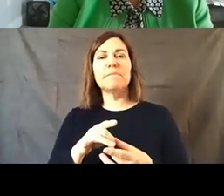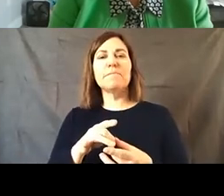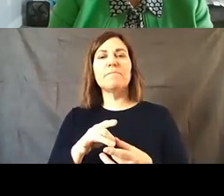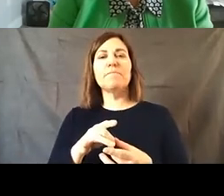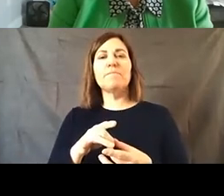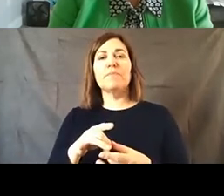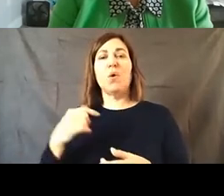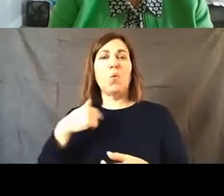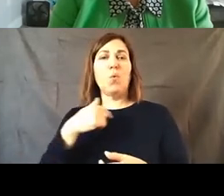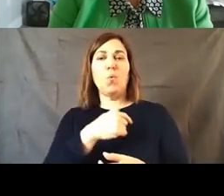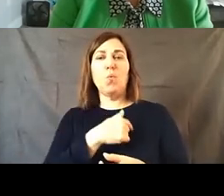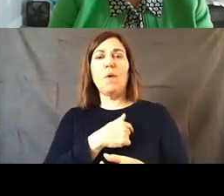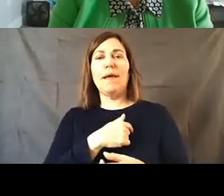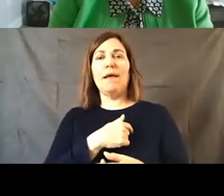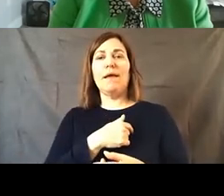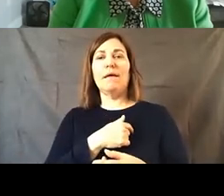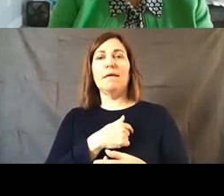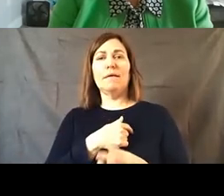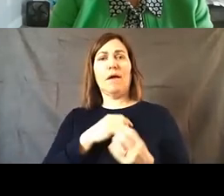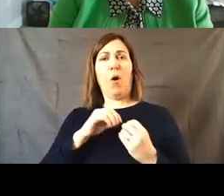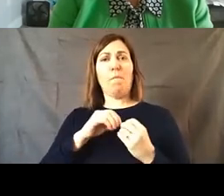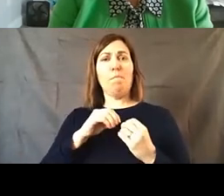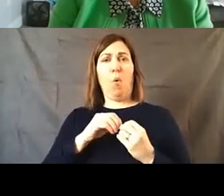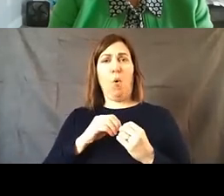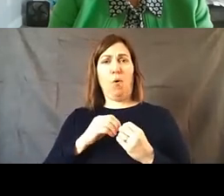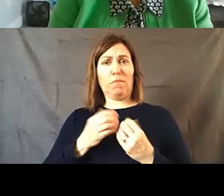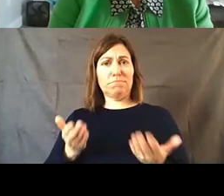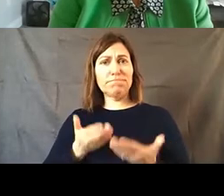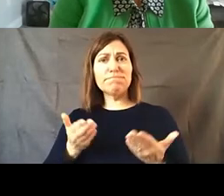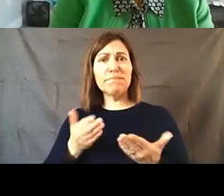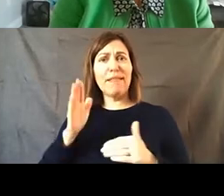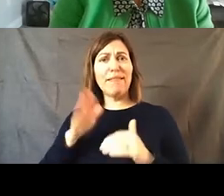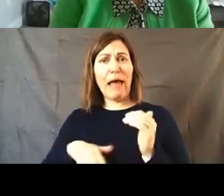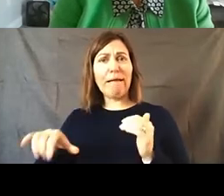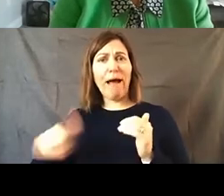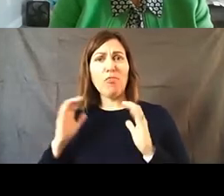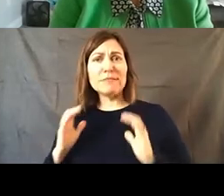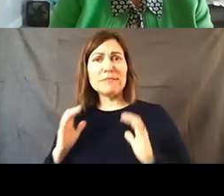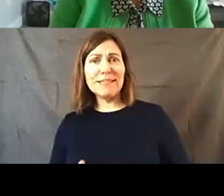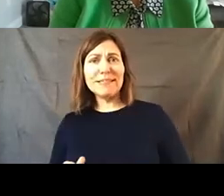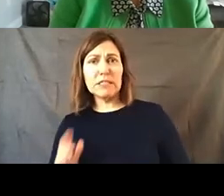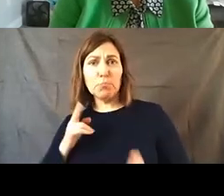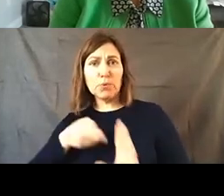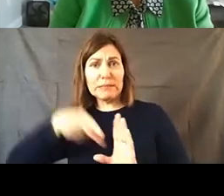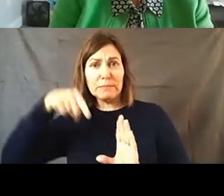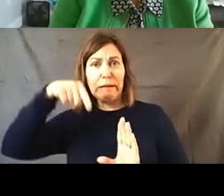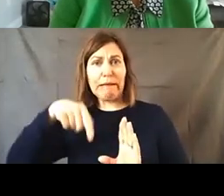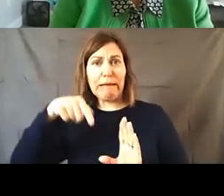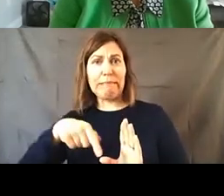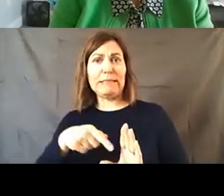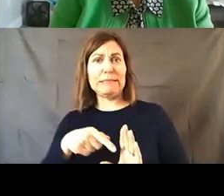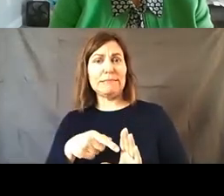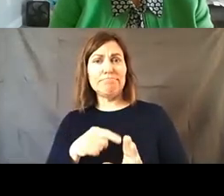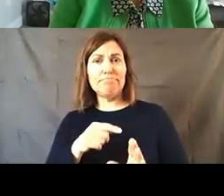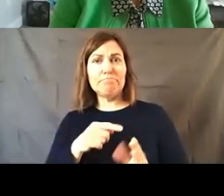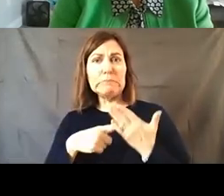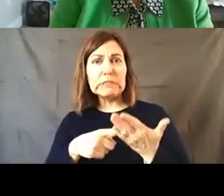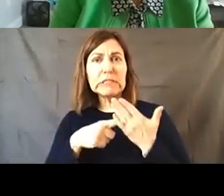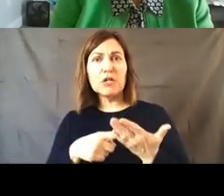more present than your citizens on this line, speaking our truth. And I just